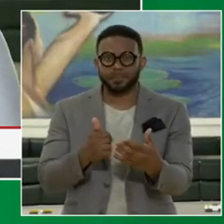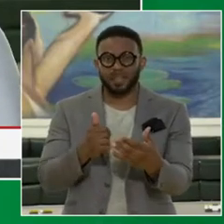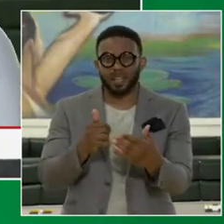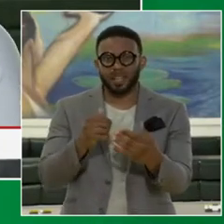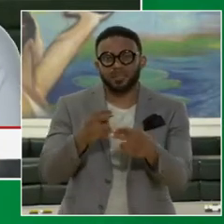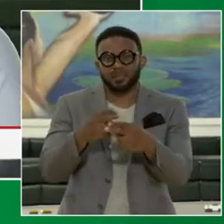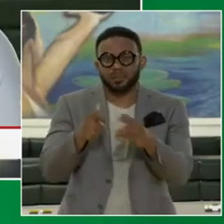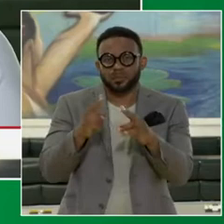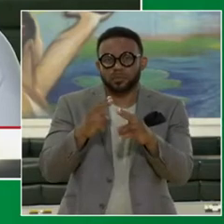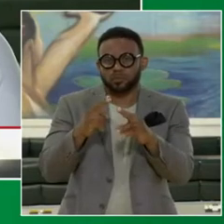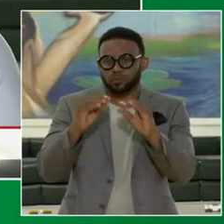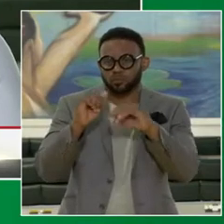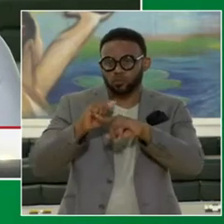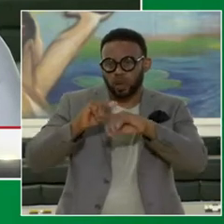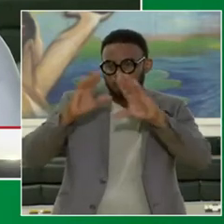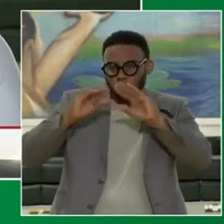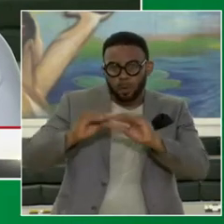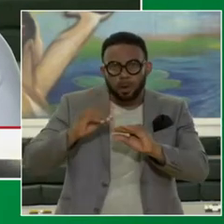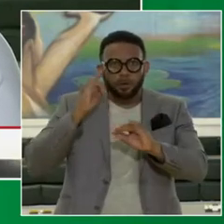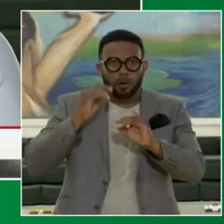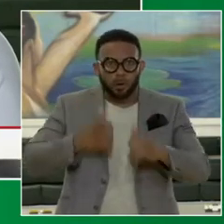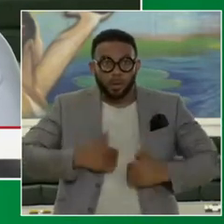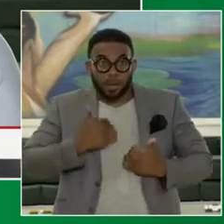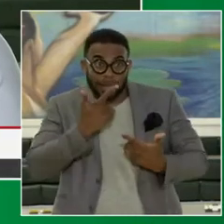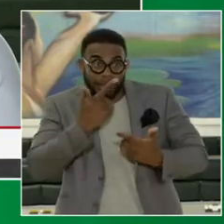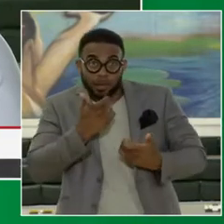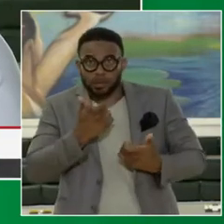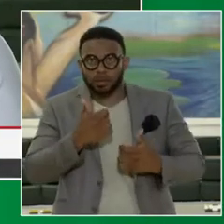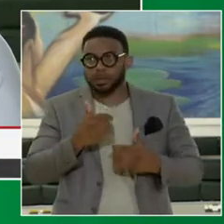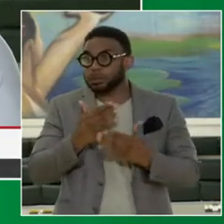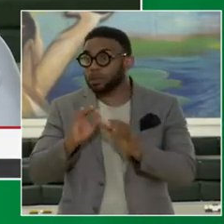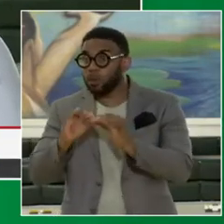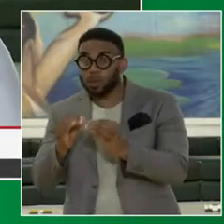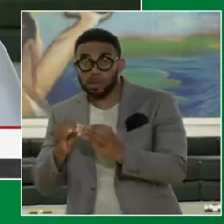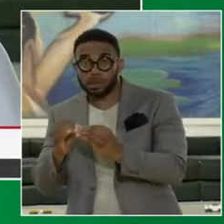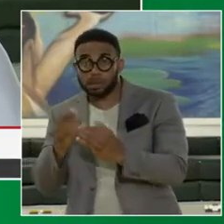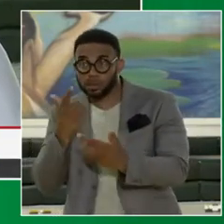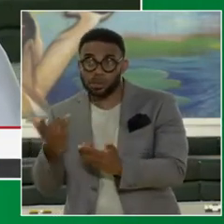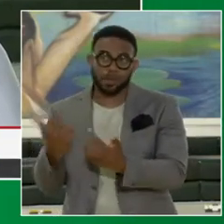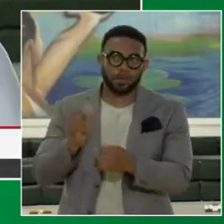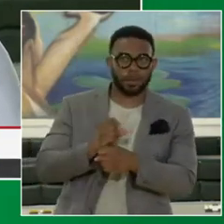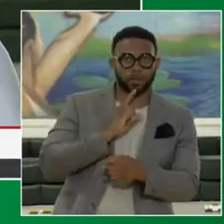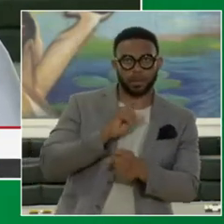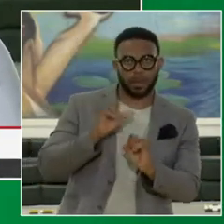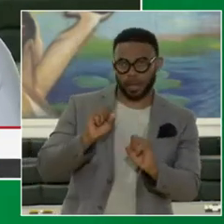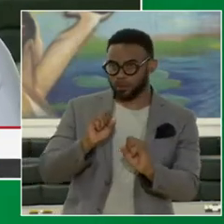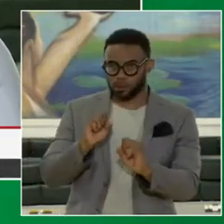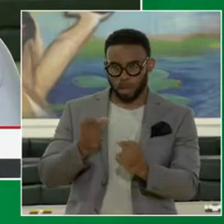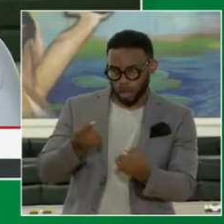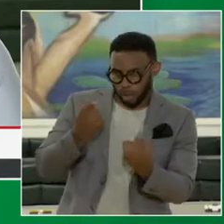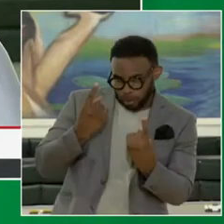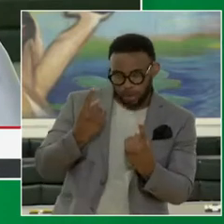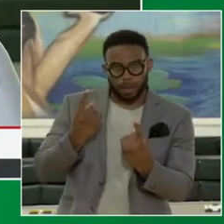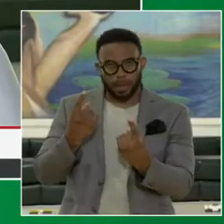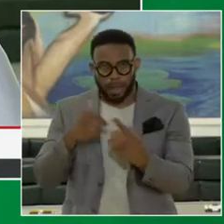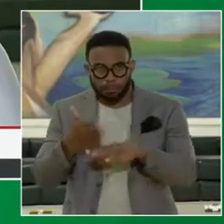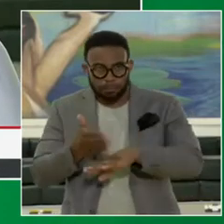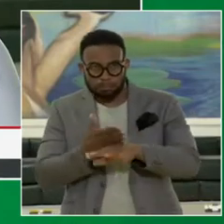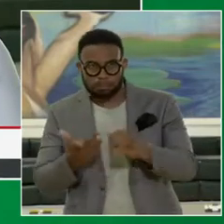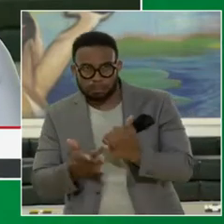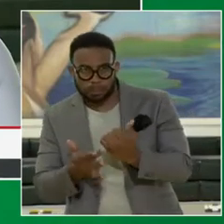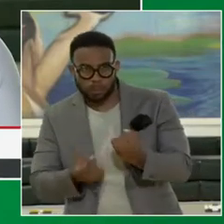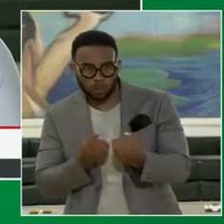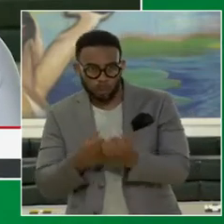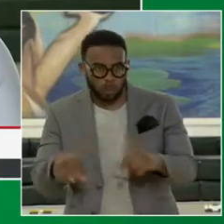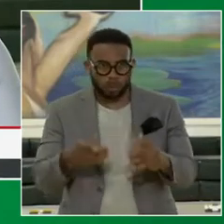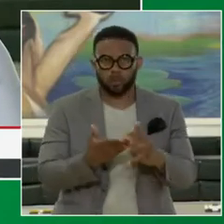sessions for residents and interested organizations to come and attend to make sure that they're able to understand and to help support